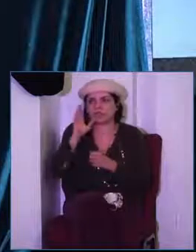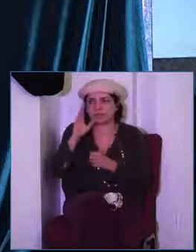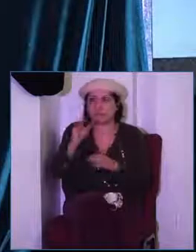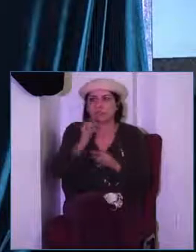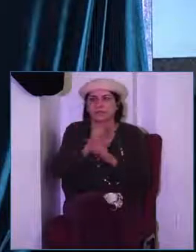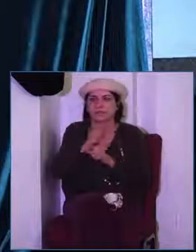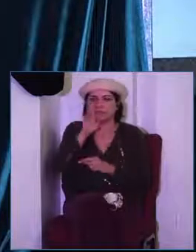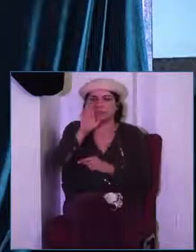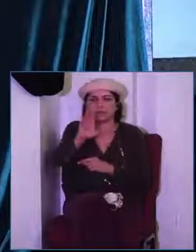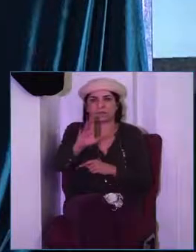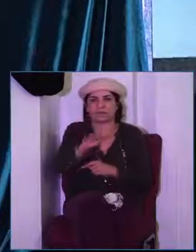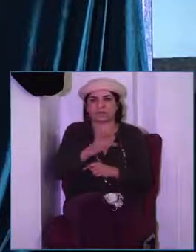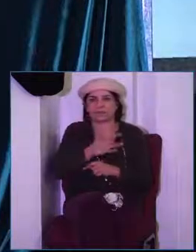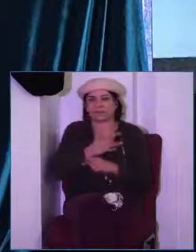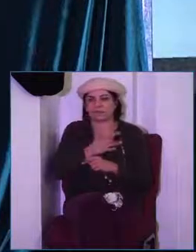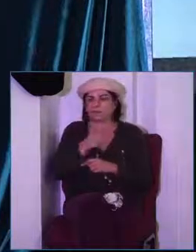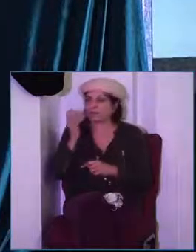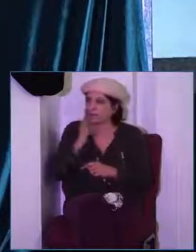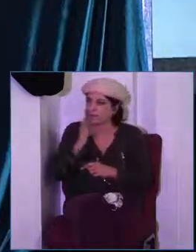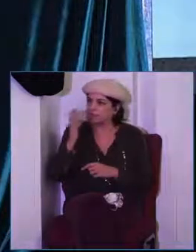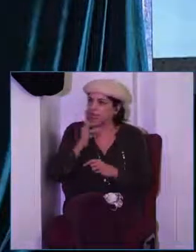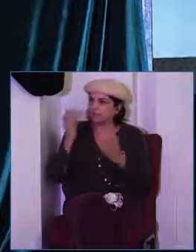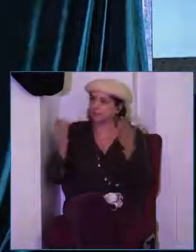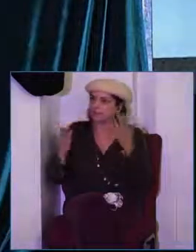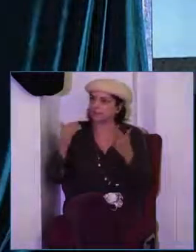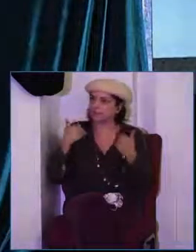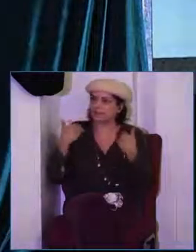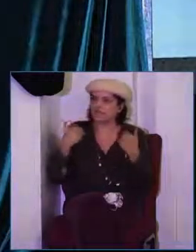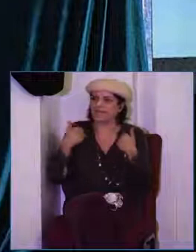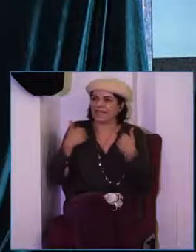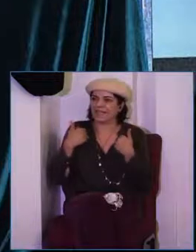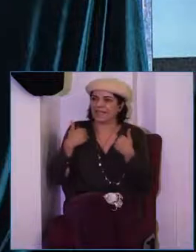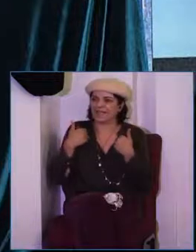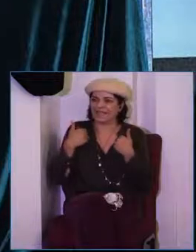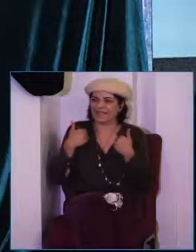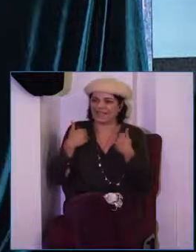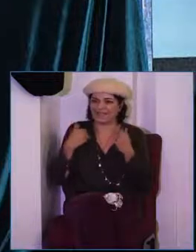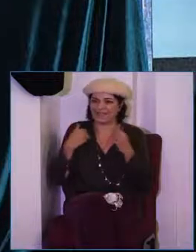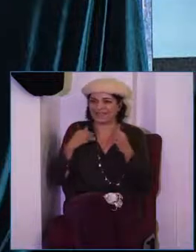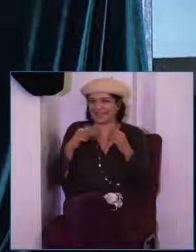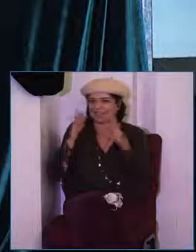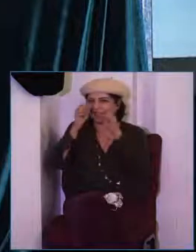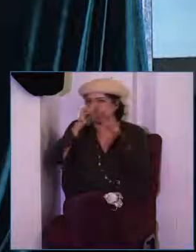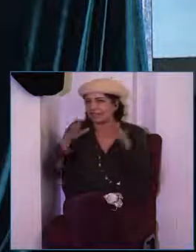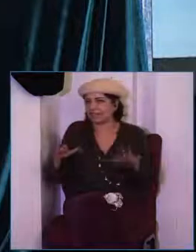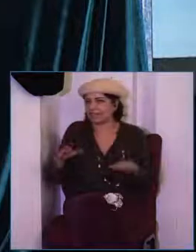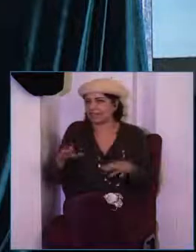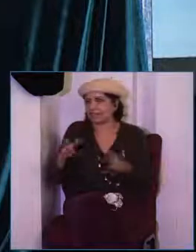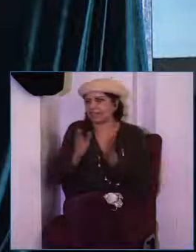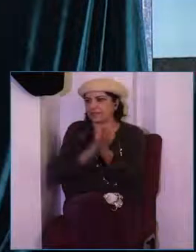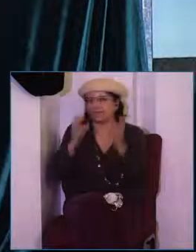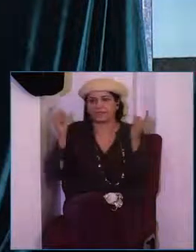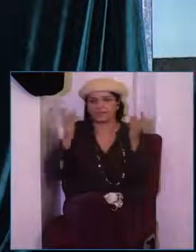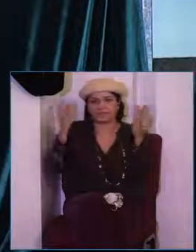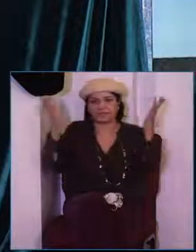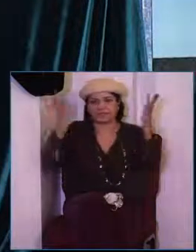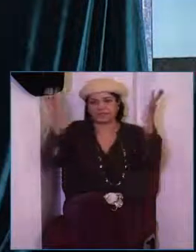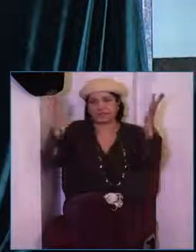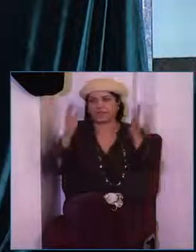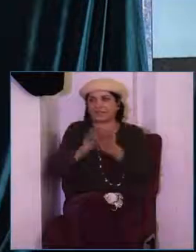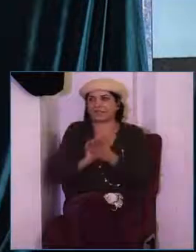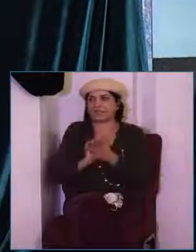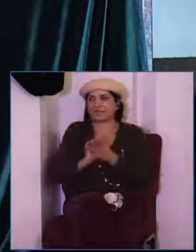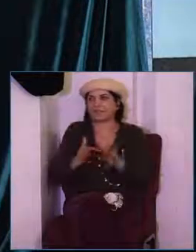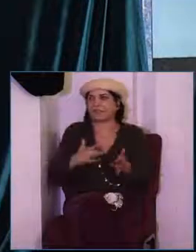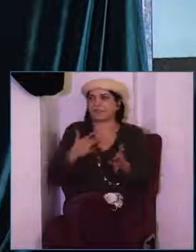heart. Oh, my goodness, I may have a spell. Oh, hallelujah. I feel the presence of God in